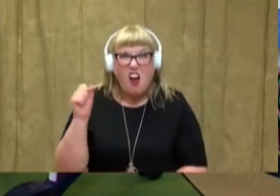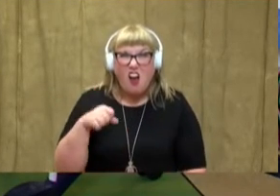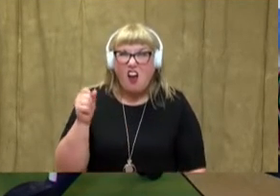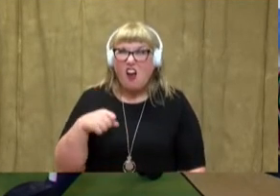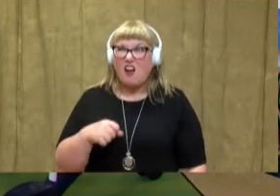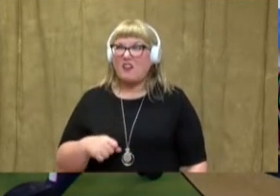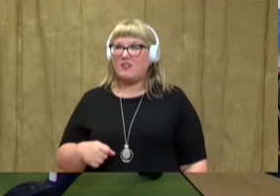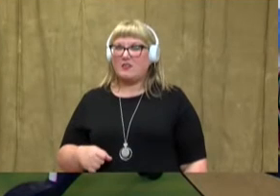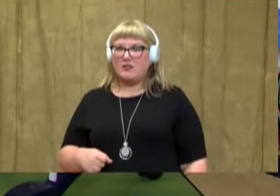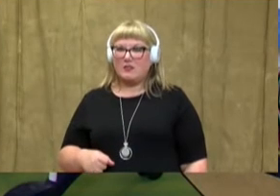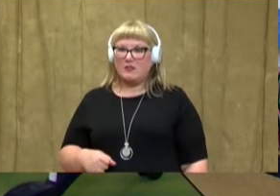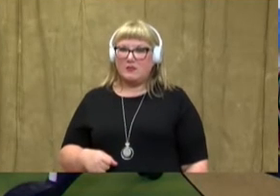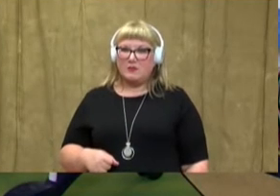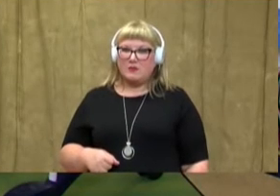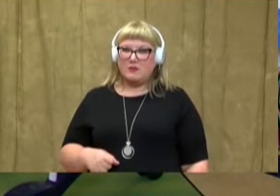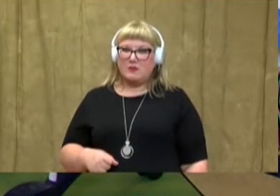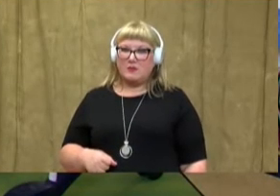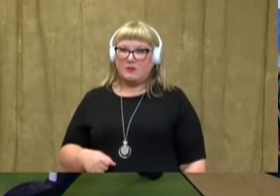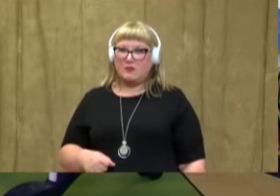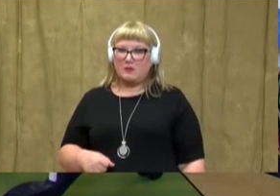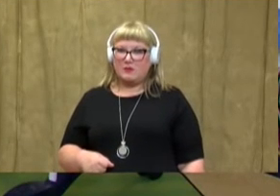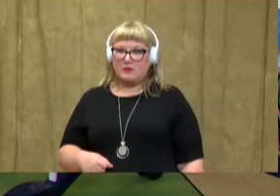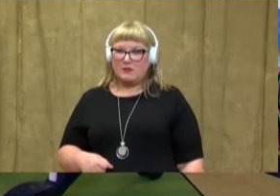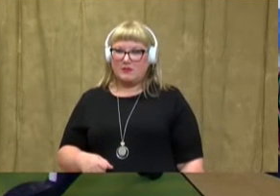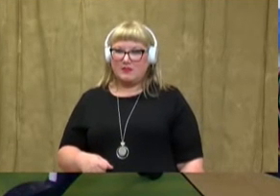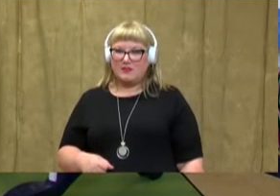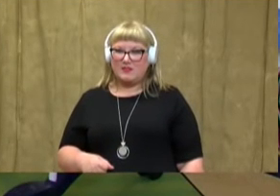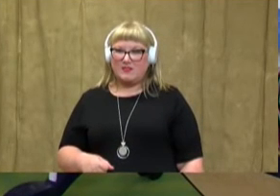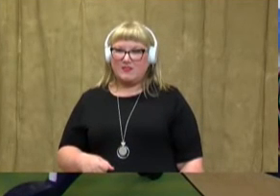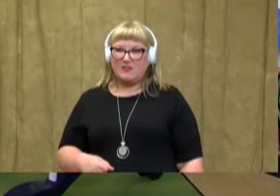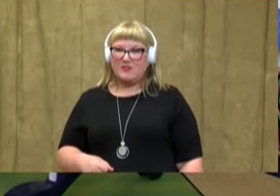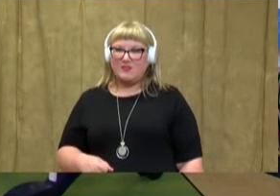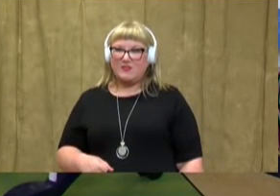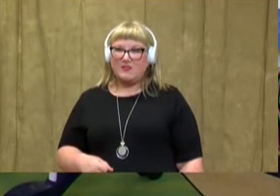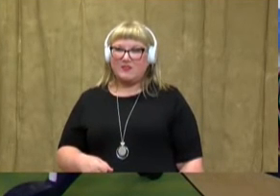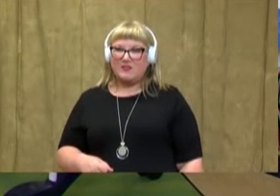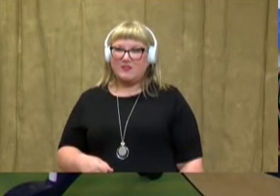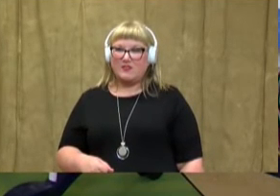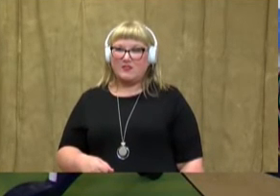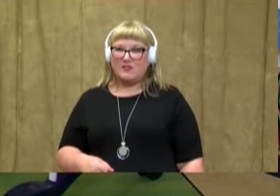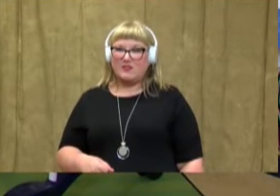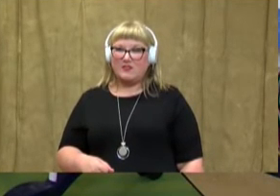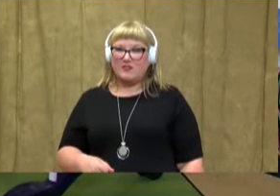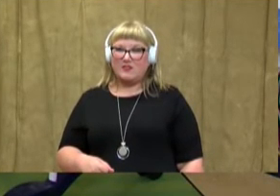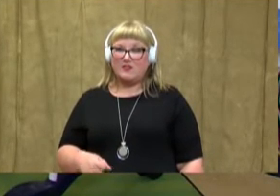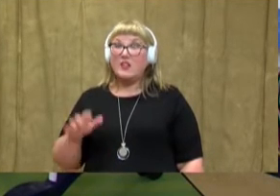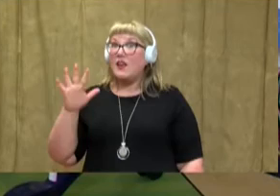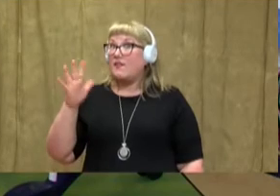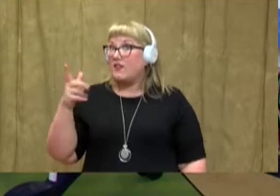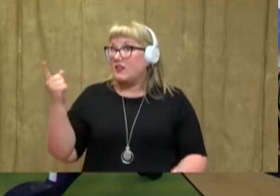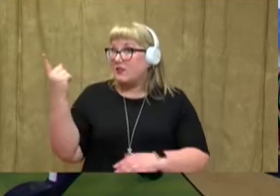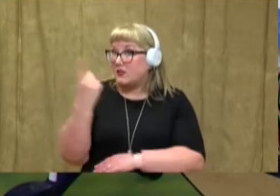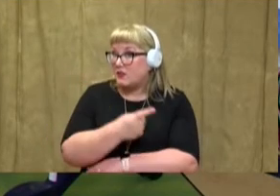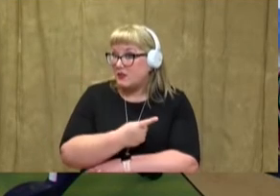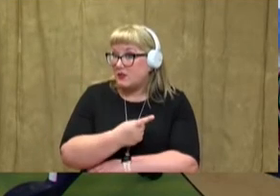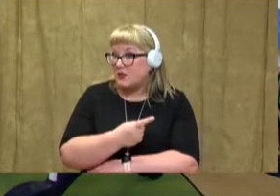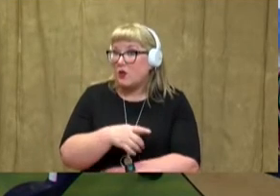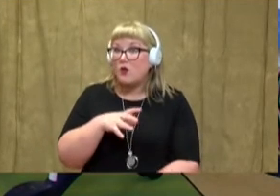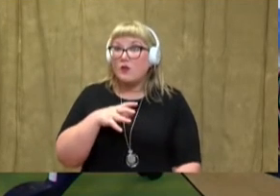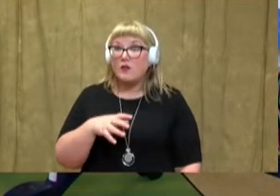gonna be big. I hope you're not eating too much. All right. And in the fifth day, there